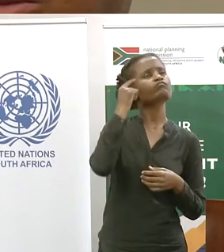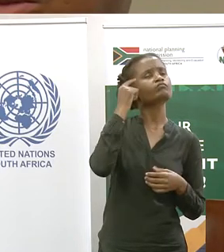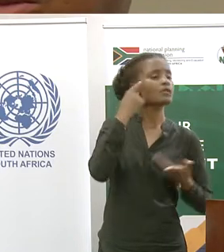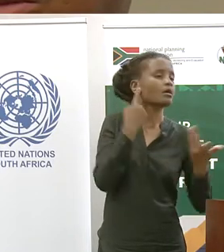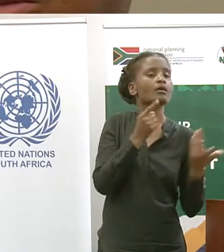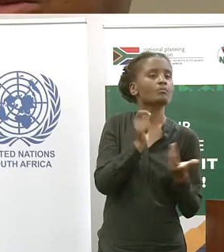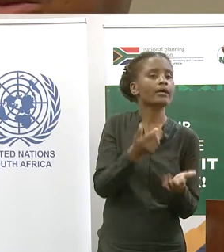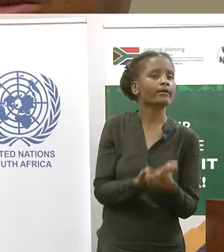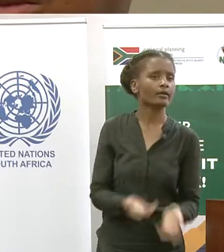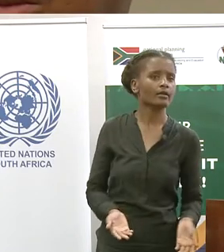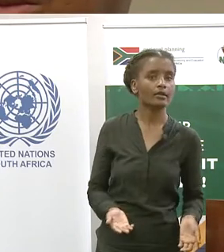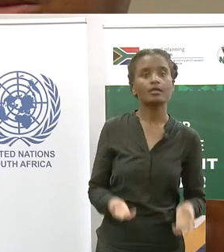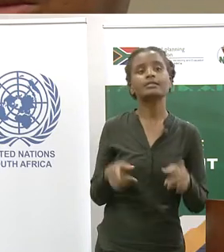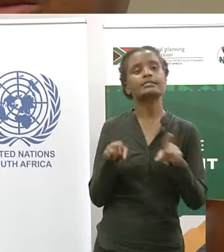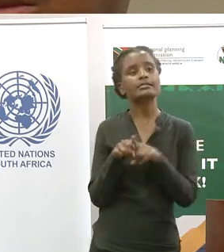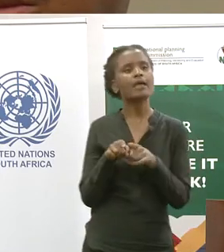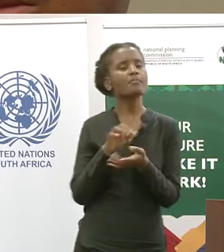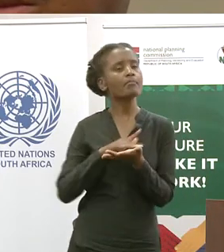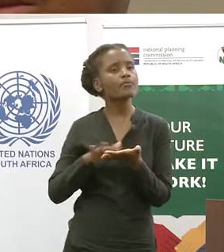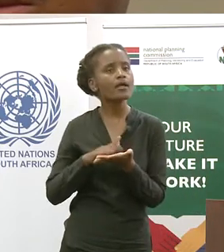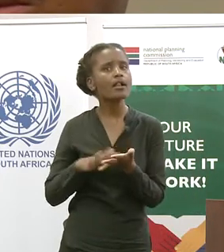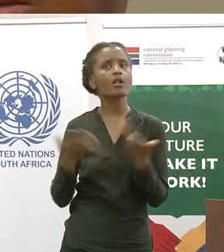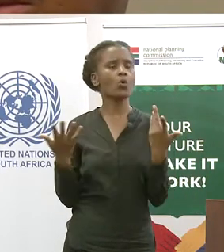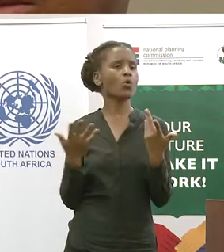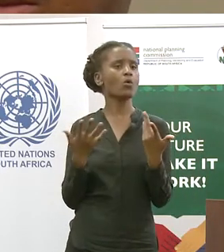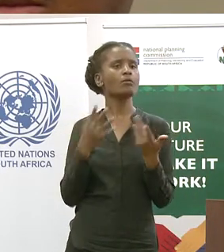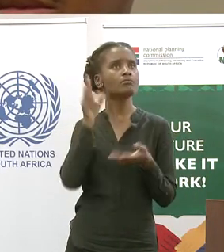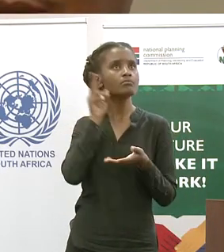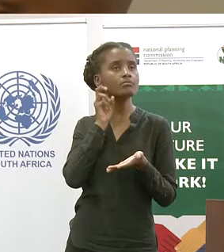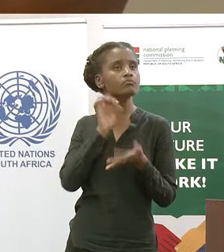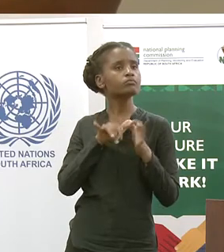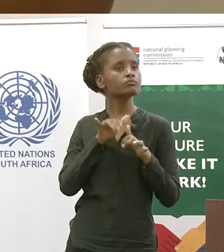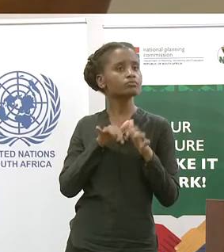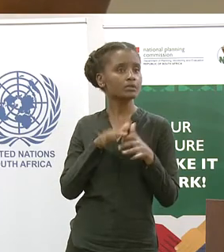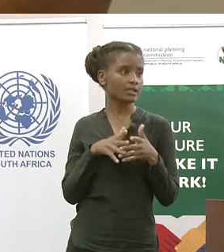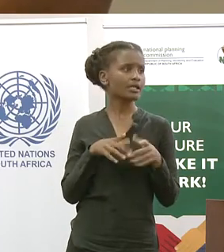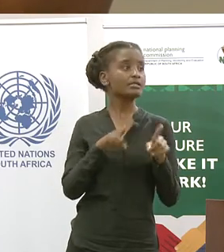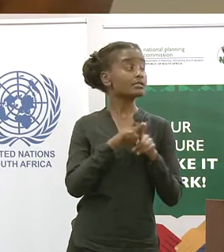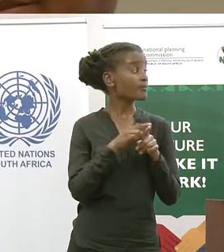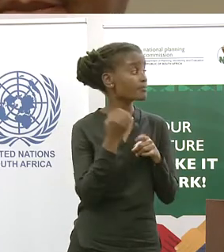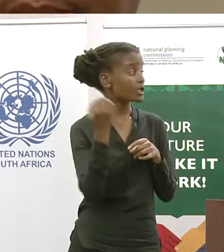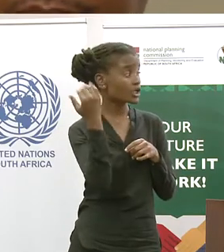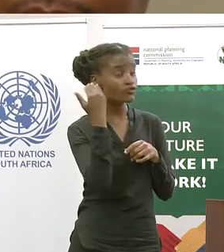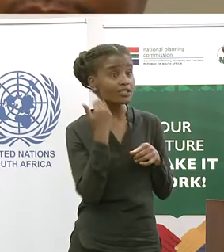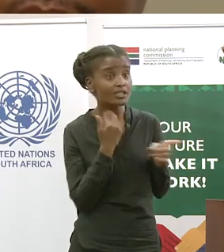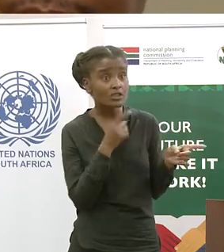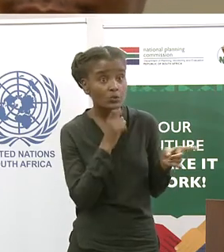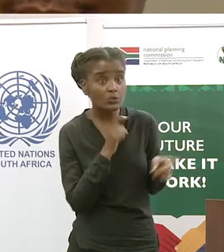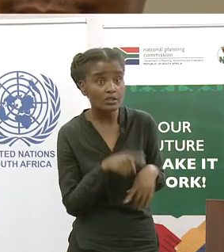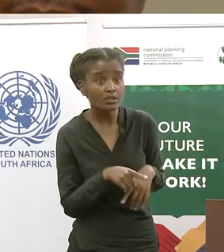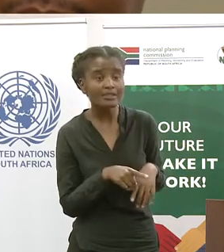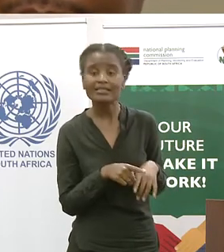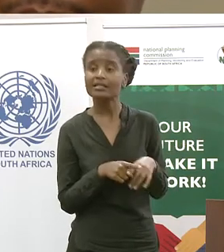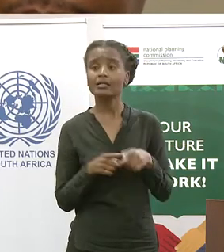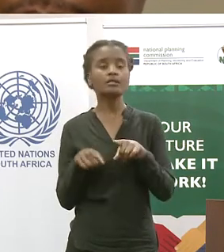the price of the Braille and Speak or the note taker Justice Yakub is using, or Eddie's fancy